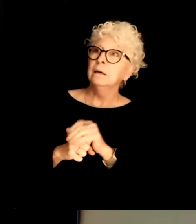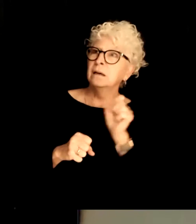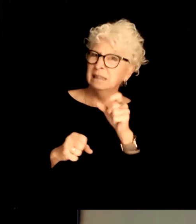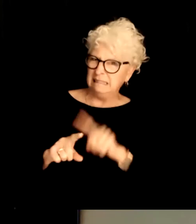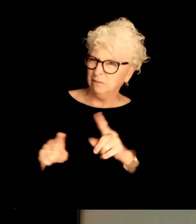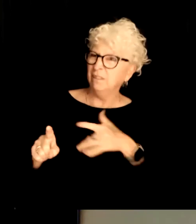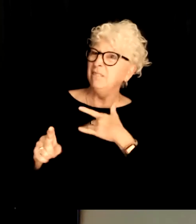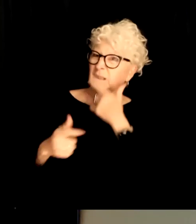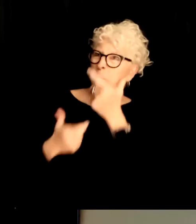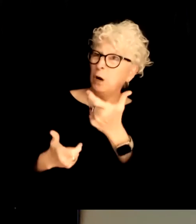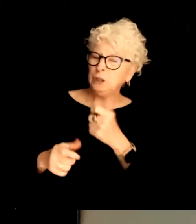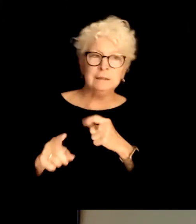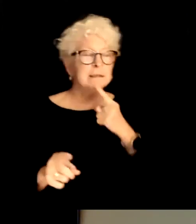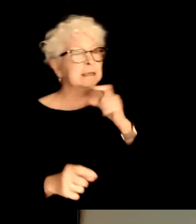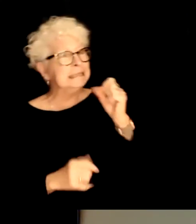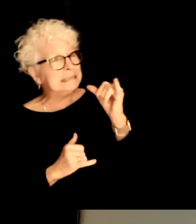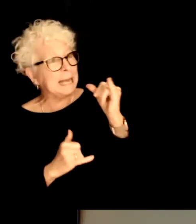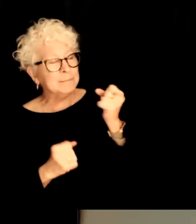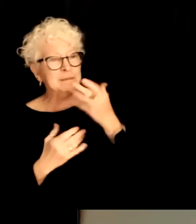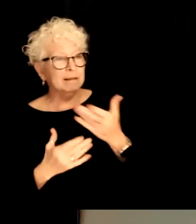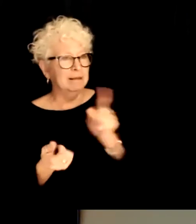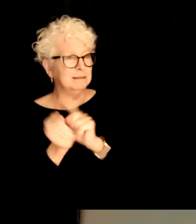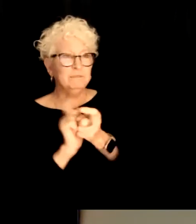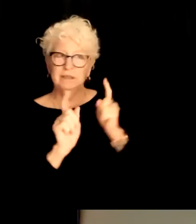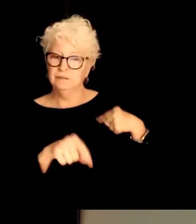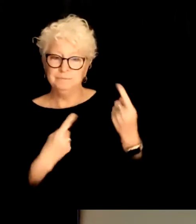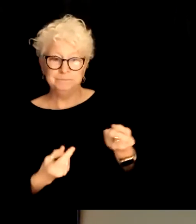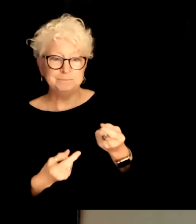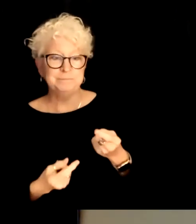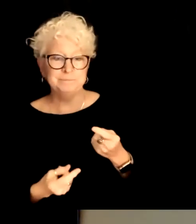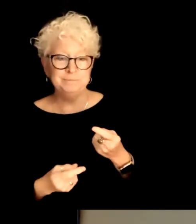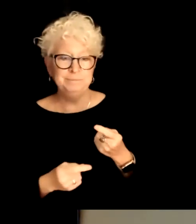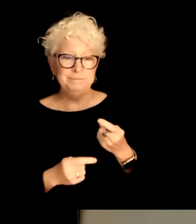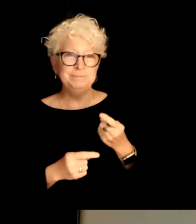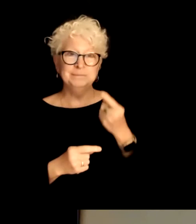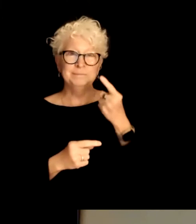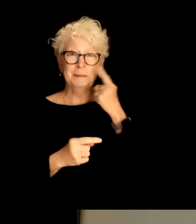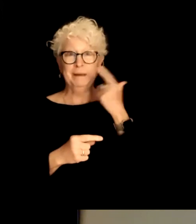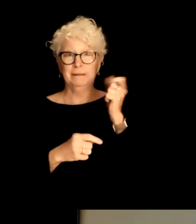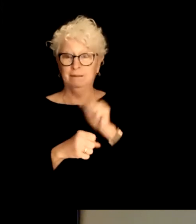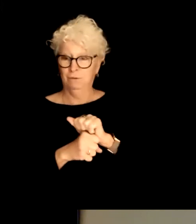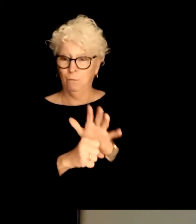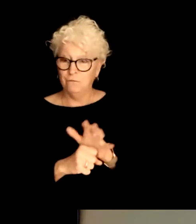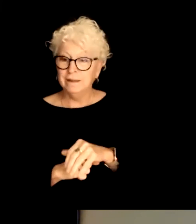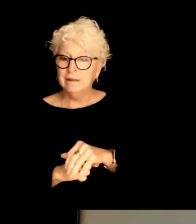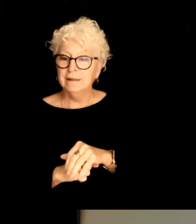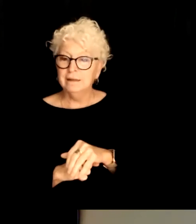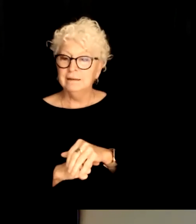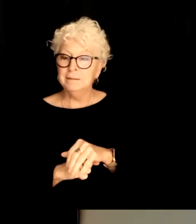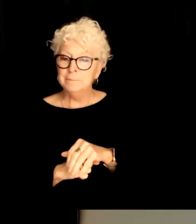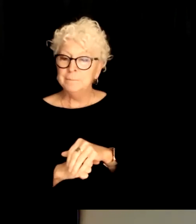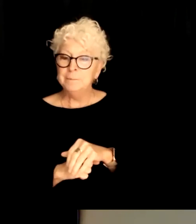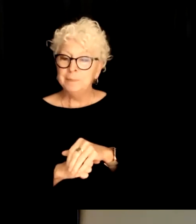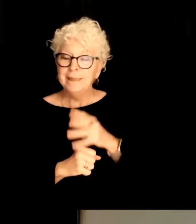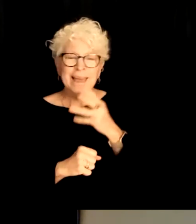time. Right. And so yeah, I think that's a big part of it. And then for me personally, and this connects a little